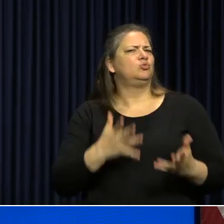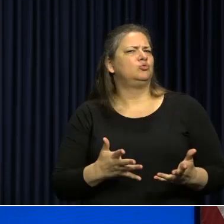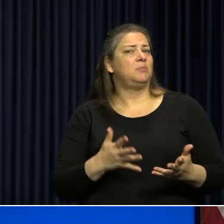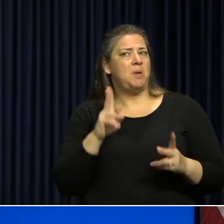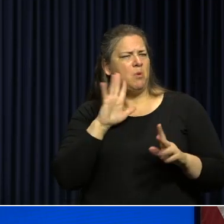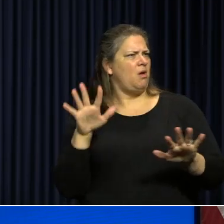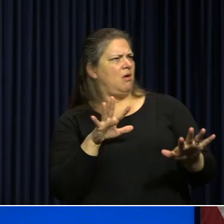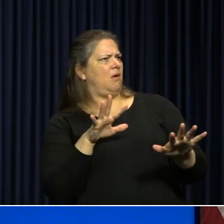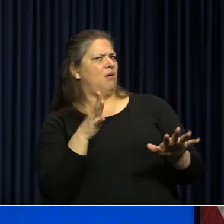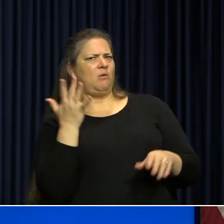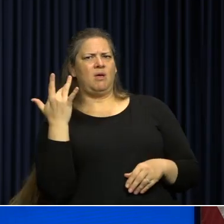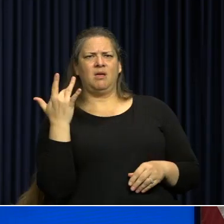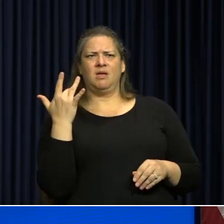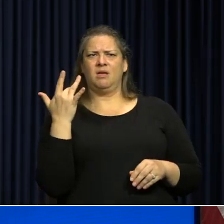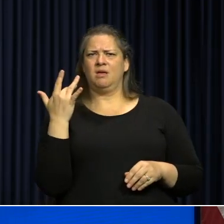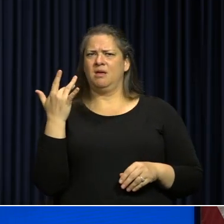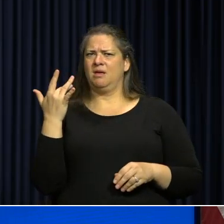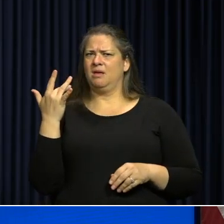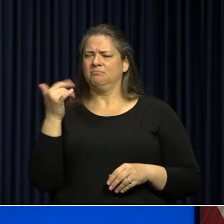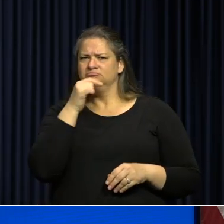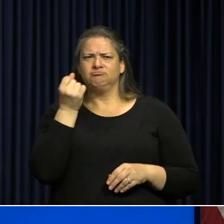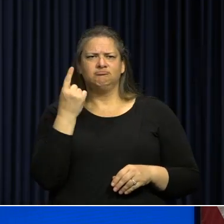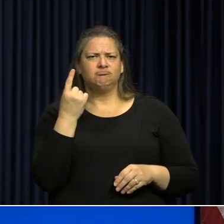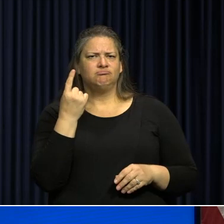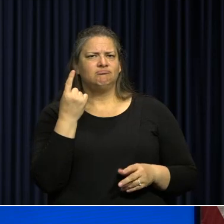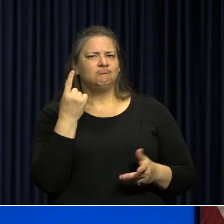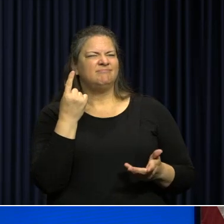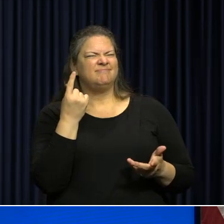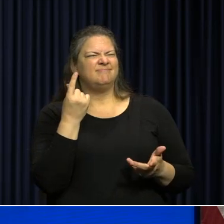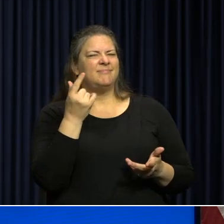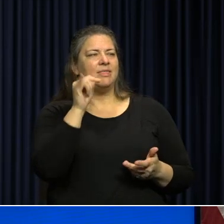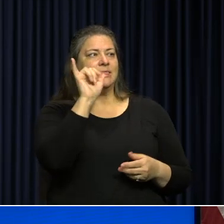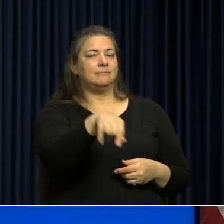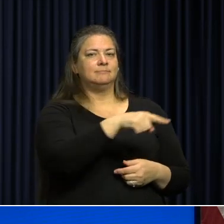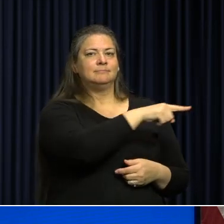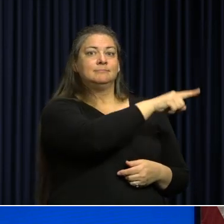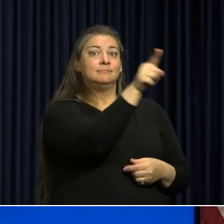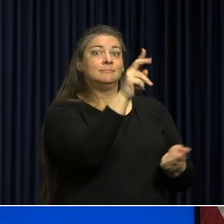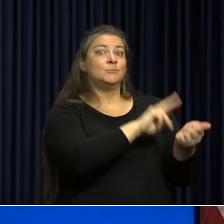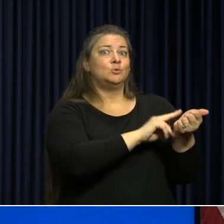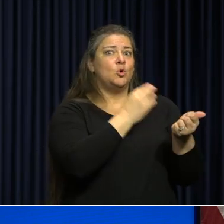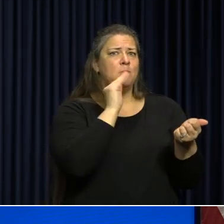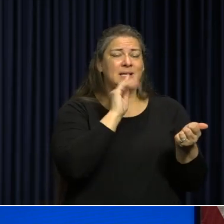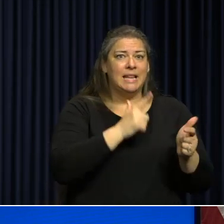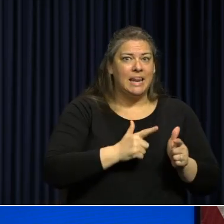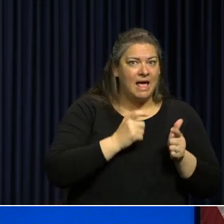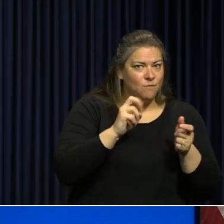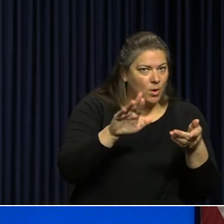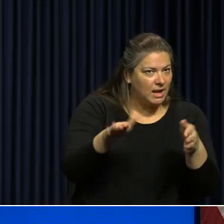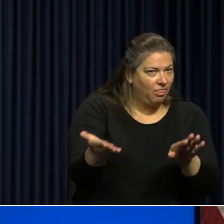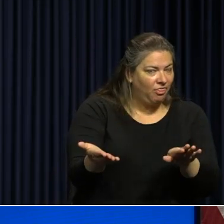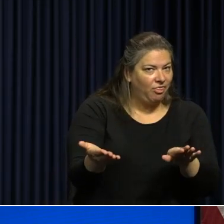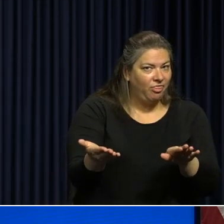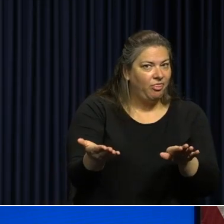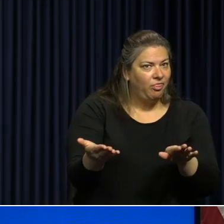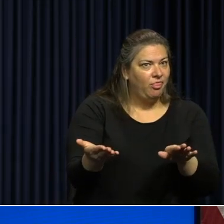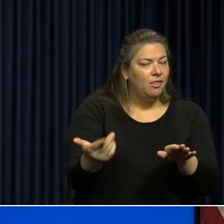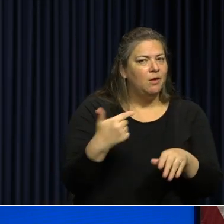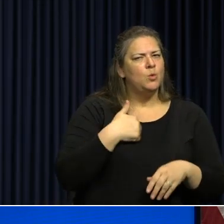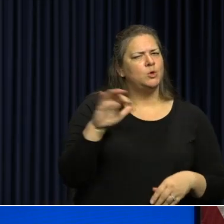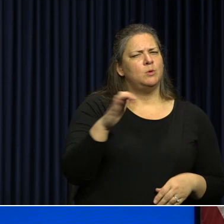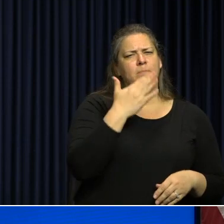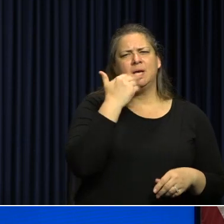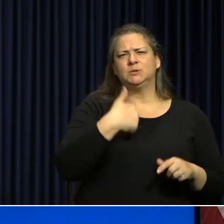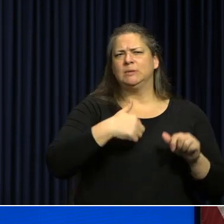didn't understand why we're doing it. And so this is a setting where it's a matter of life and death, and we're doing the best